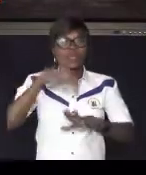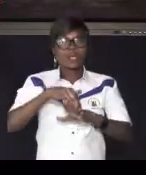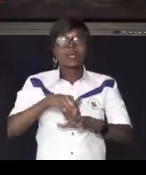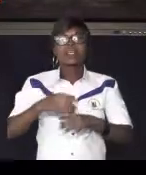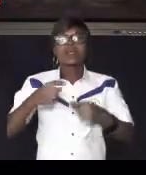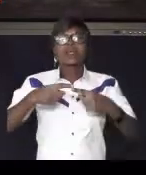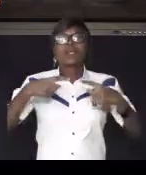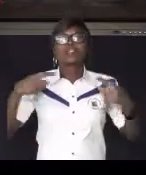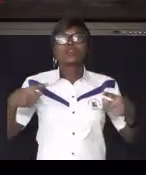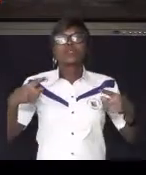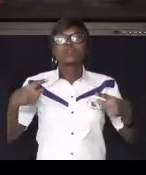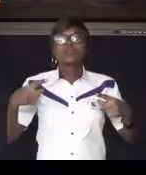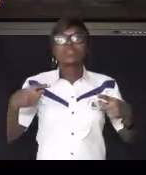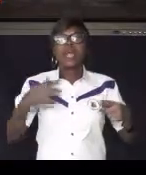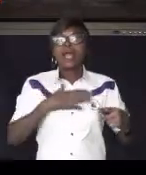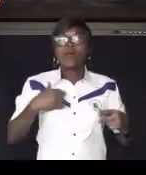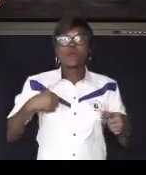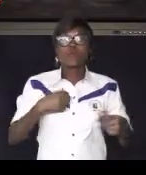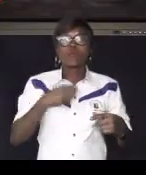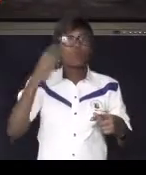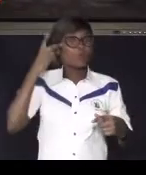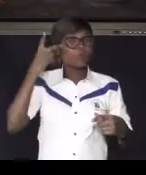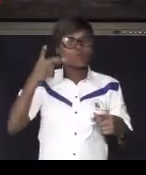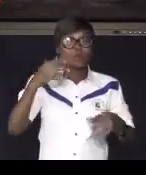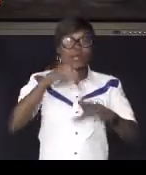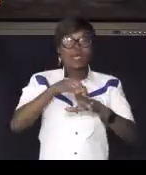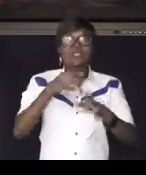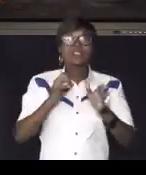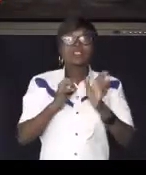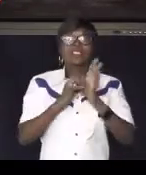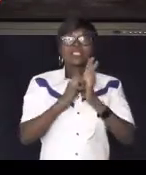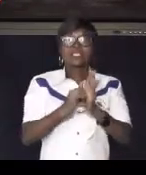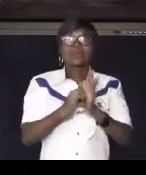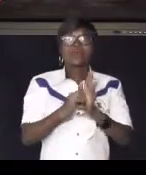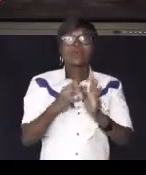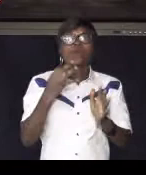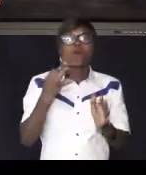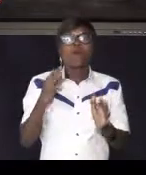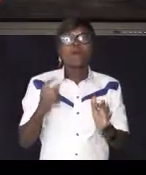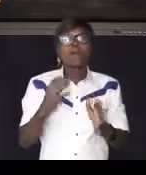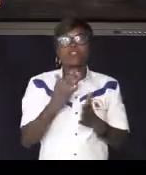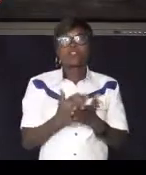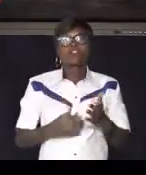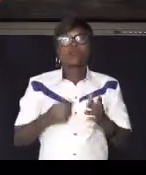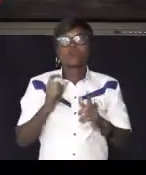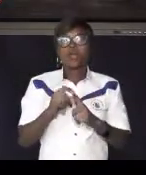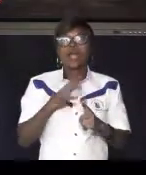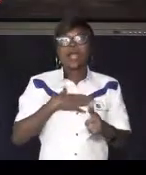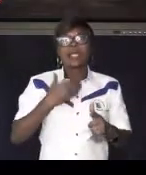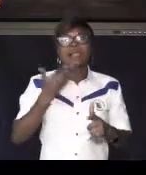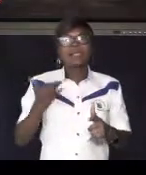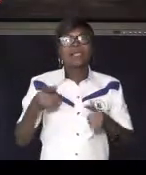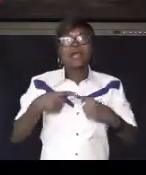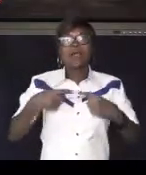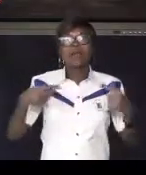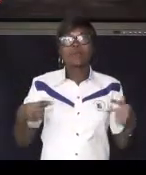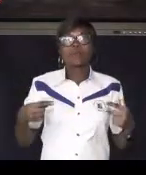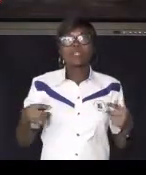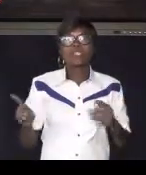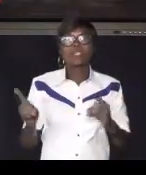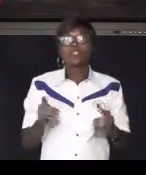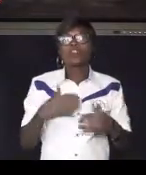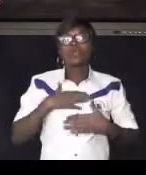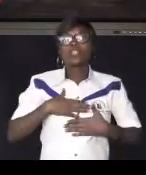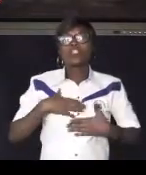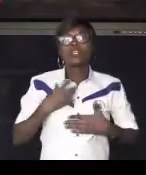at antonyms. And we looked at examples of some words and their